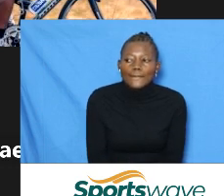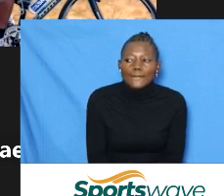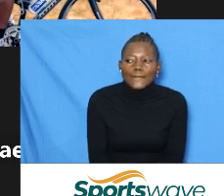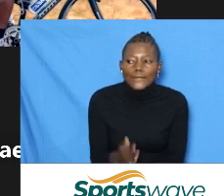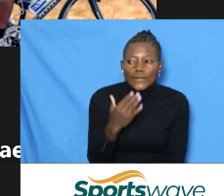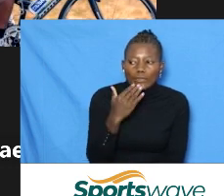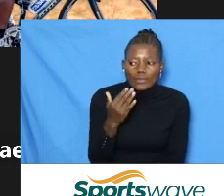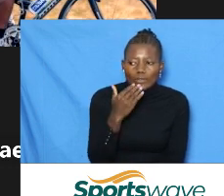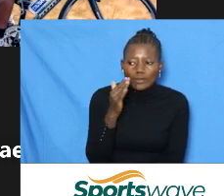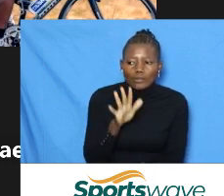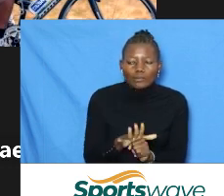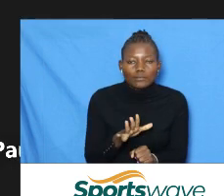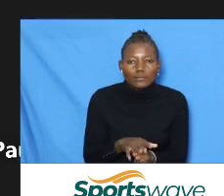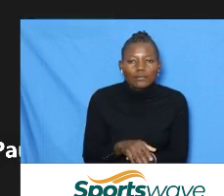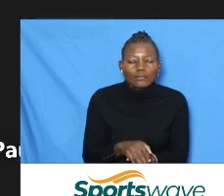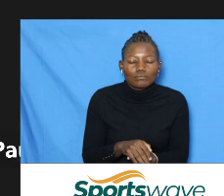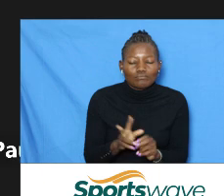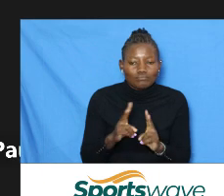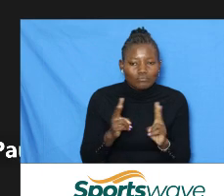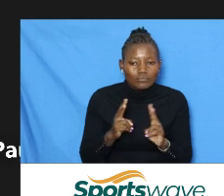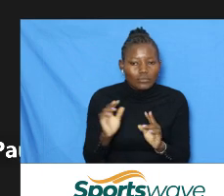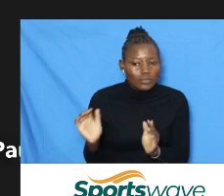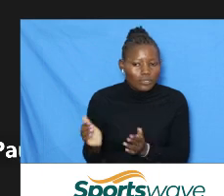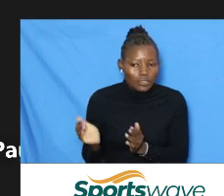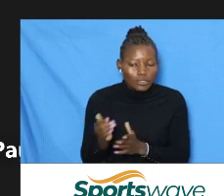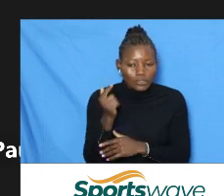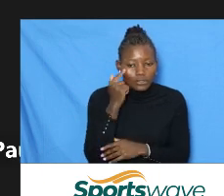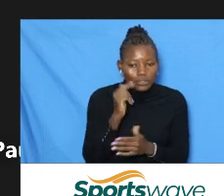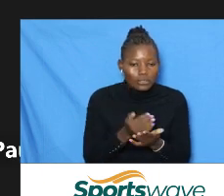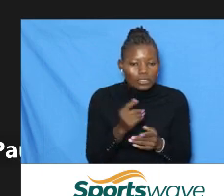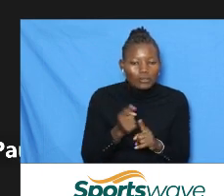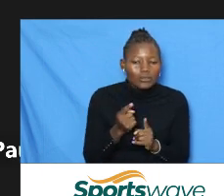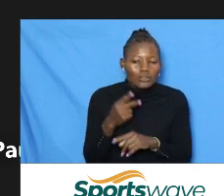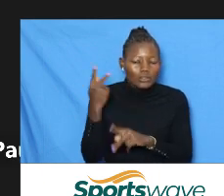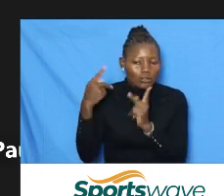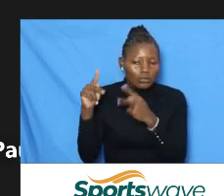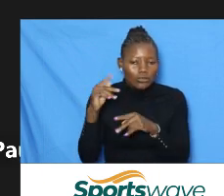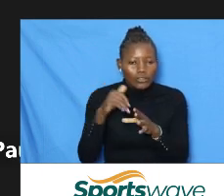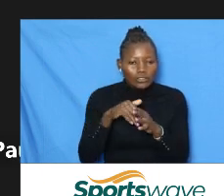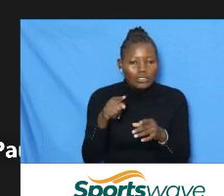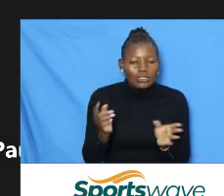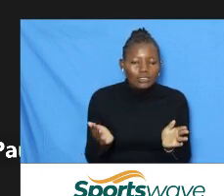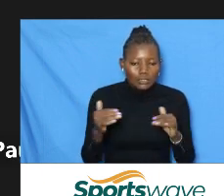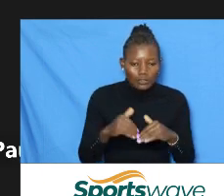Thank you very much, Victor. And it's very encouraging to see different professionals in this